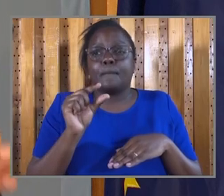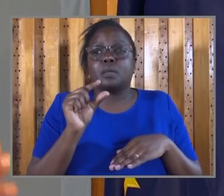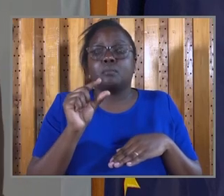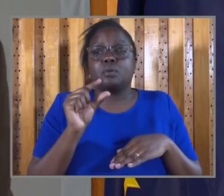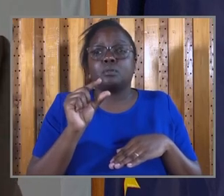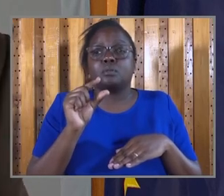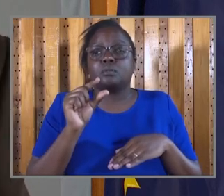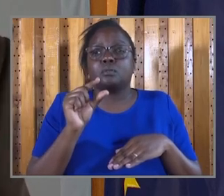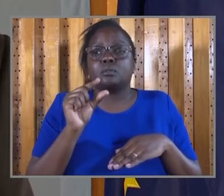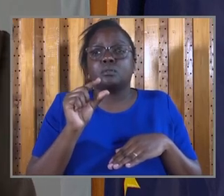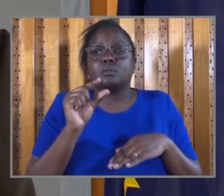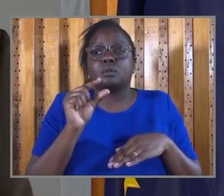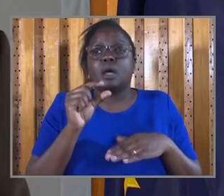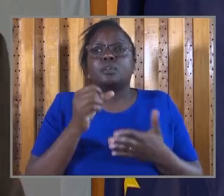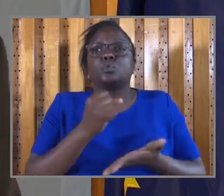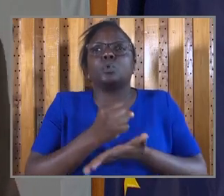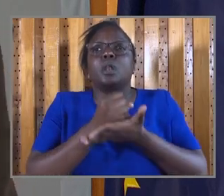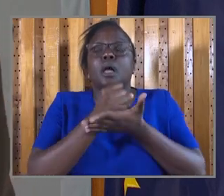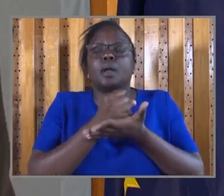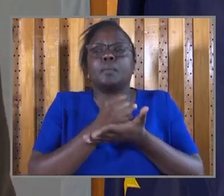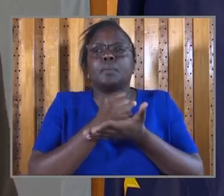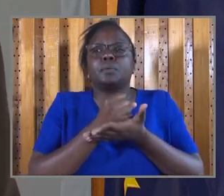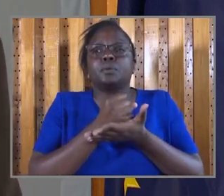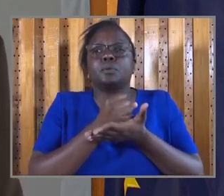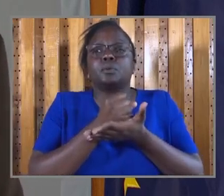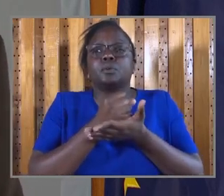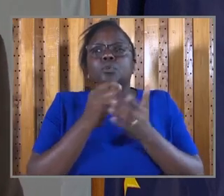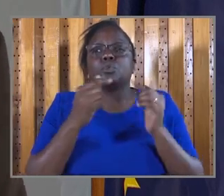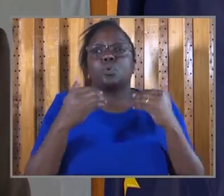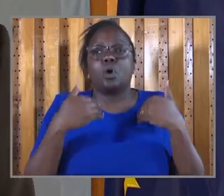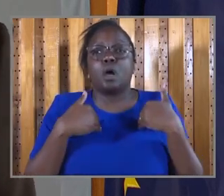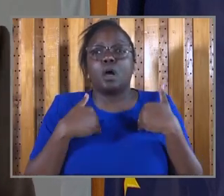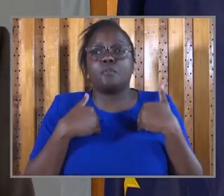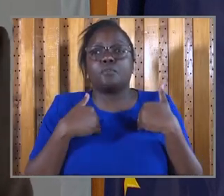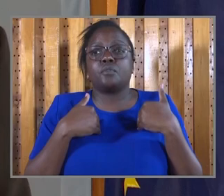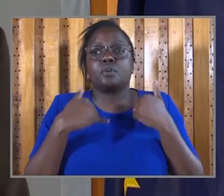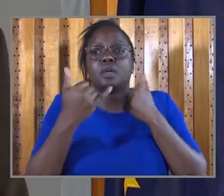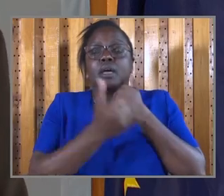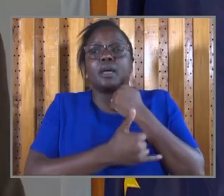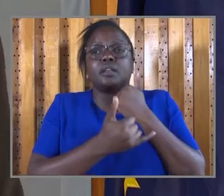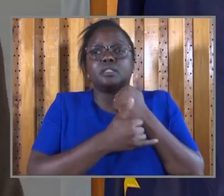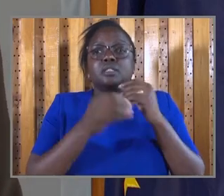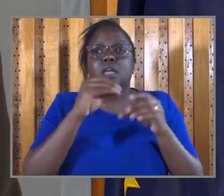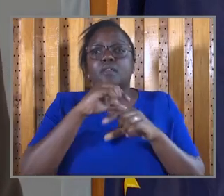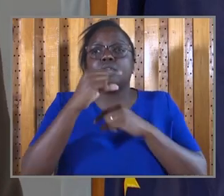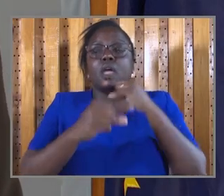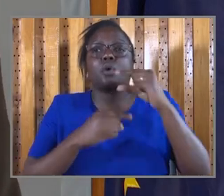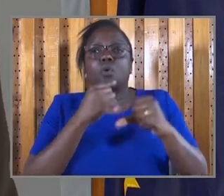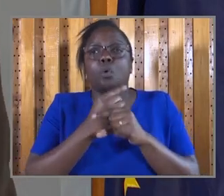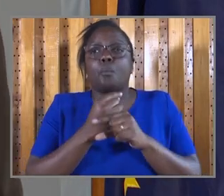that actually it will help to have countries across the globe moving to a carbon